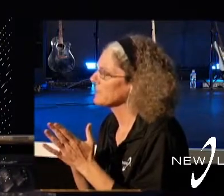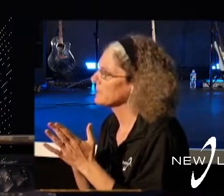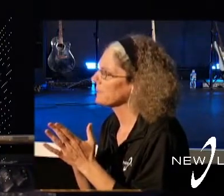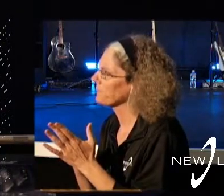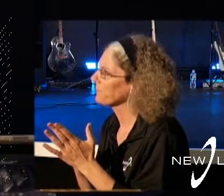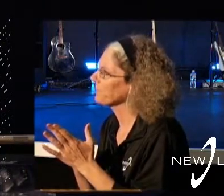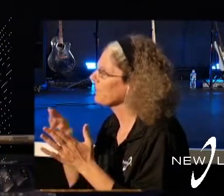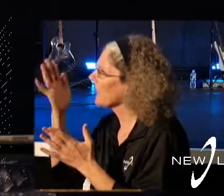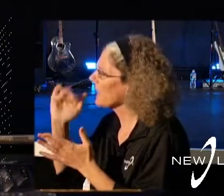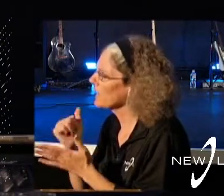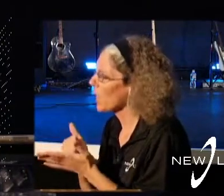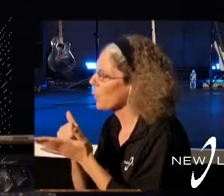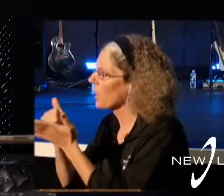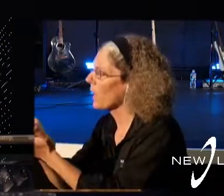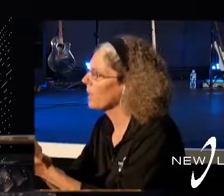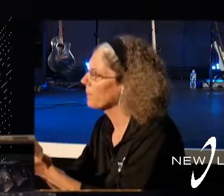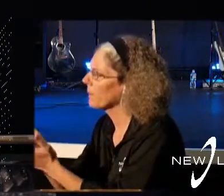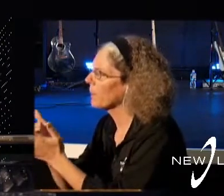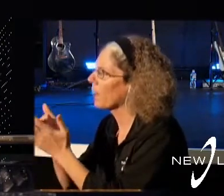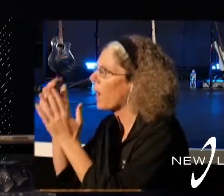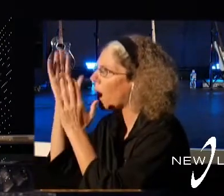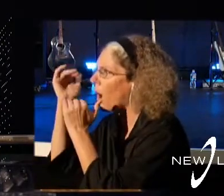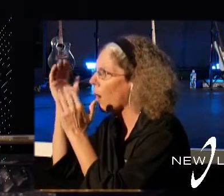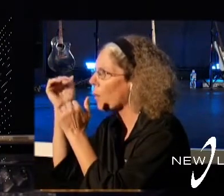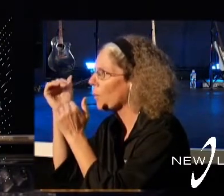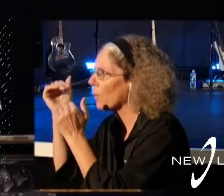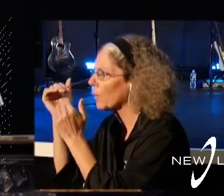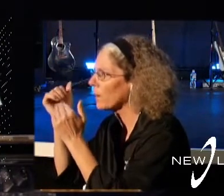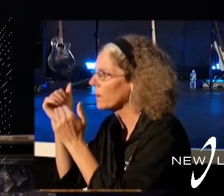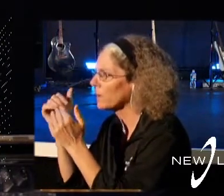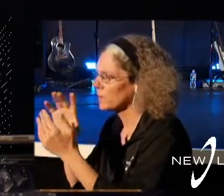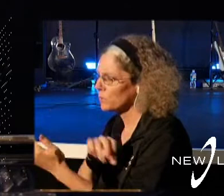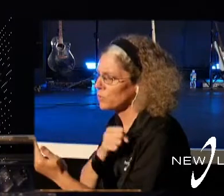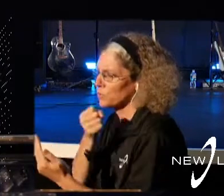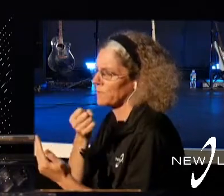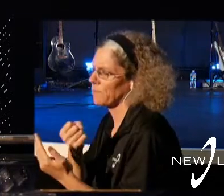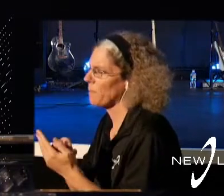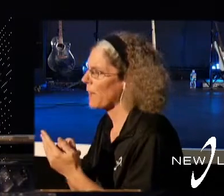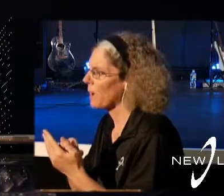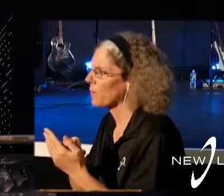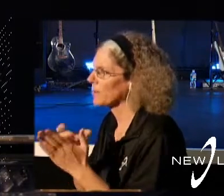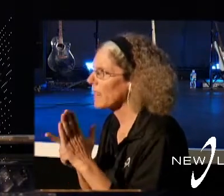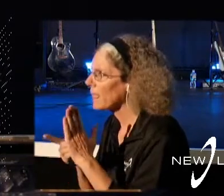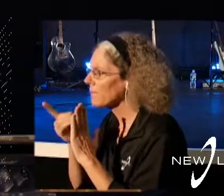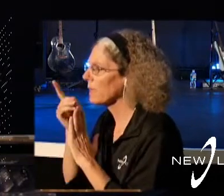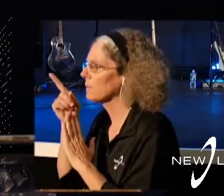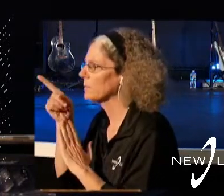you help and hope to guide and strengthen you for your journey.